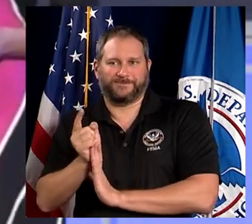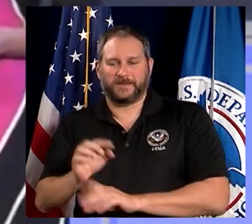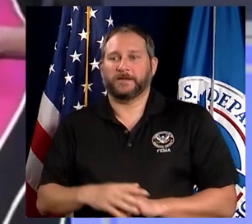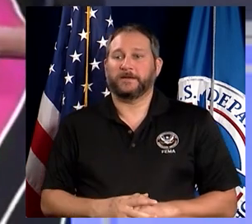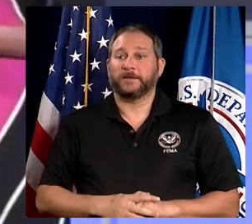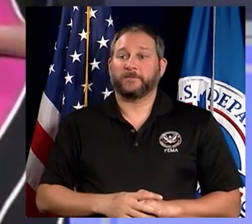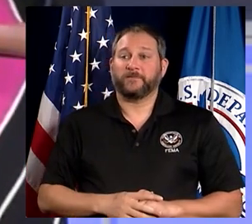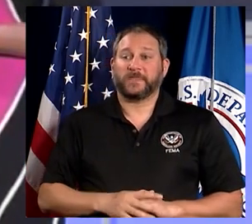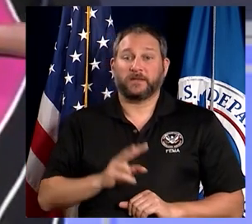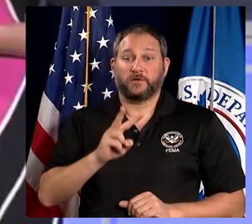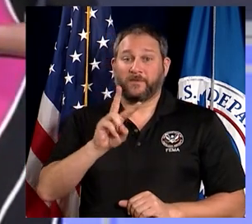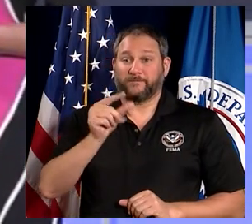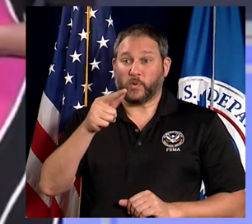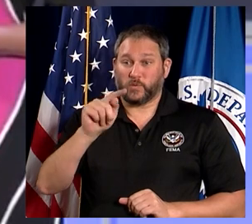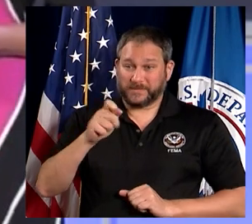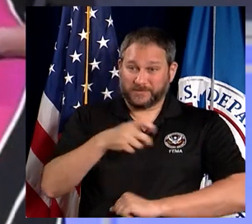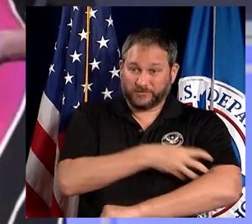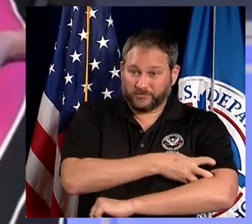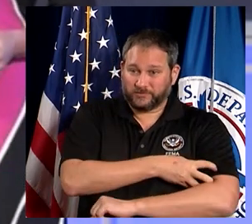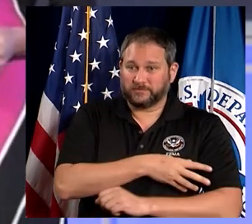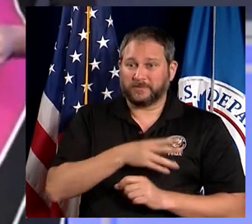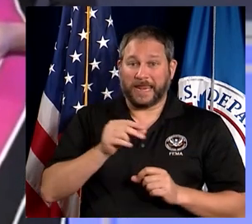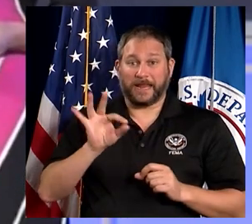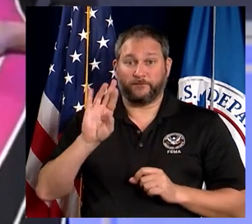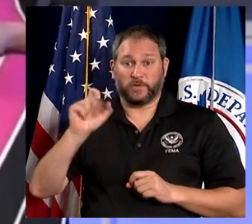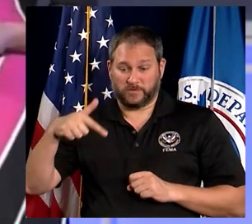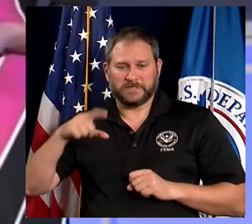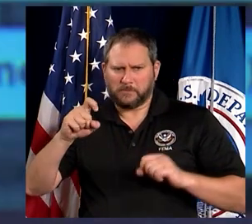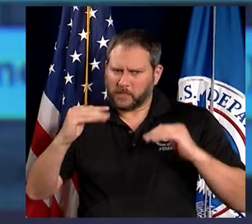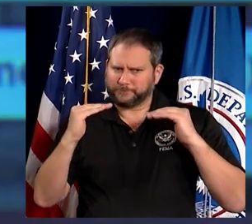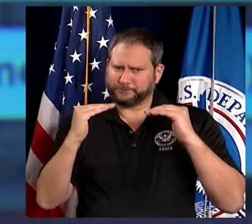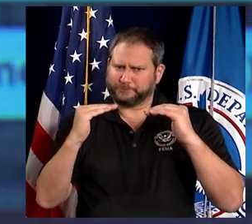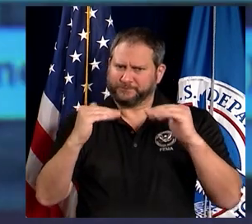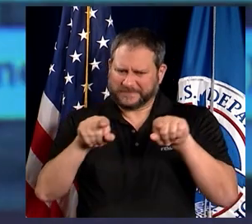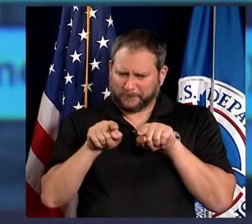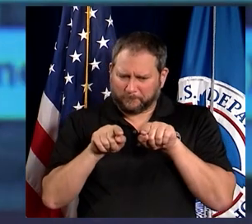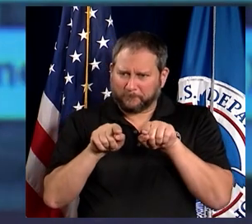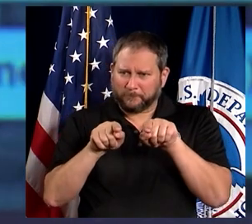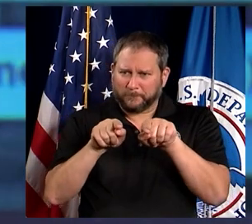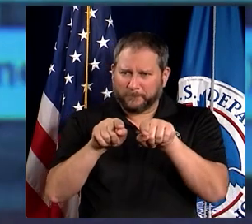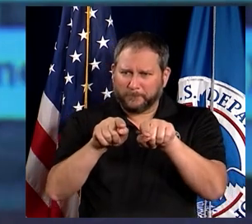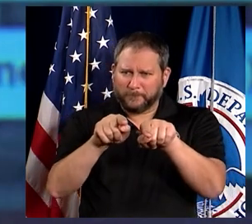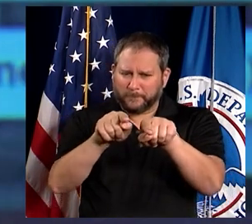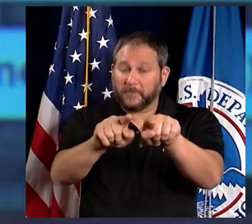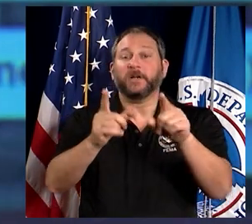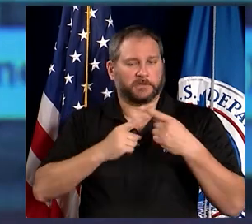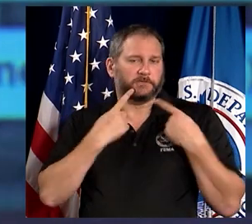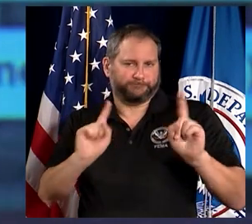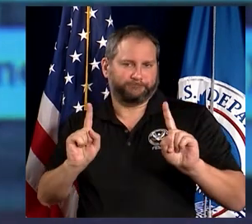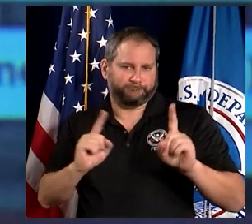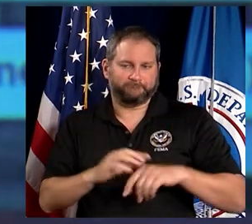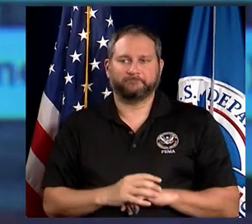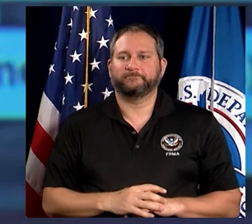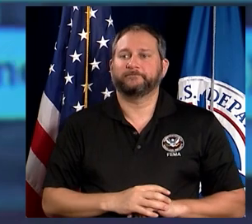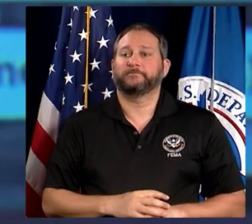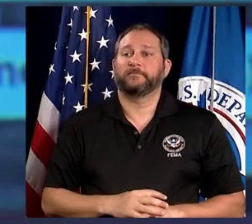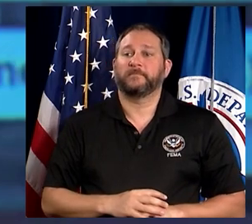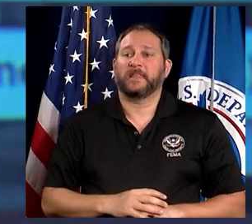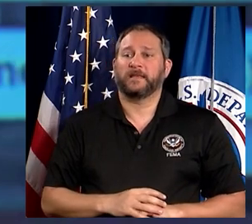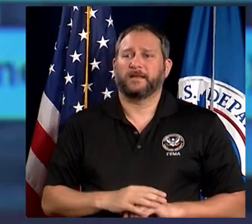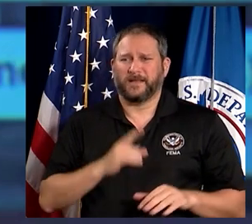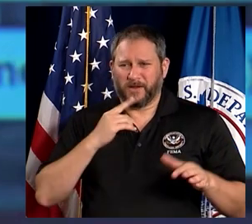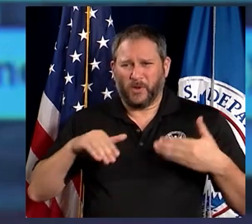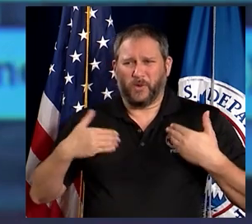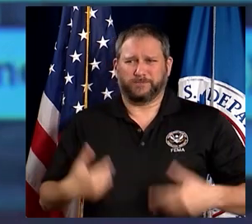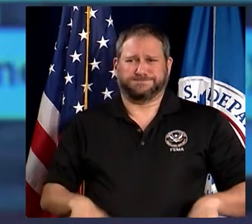must be kept relatively constant for the system to work. This is a really tall order. The system